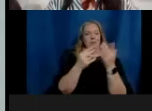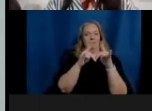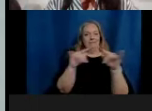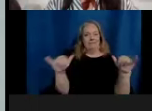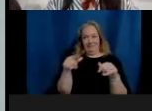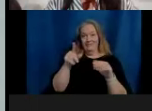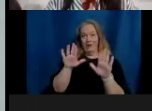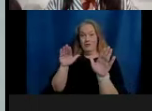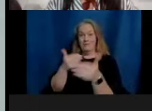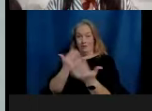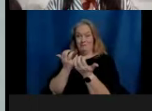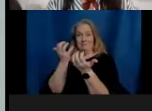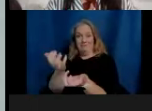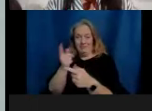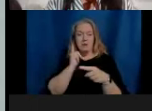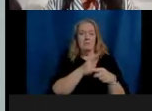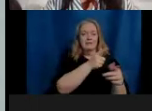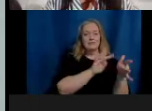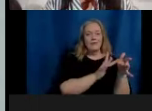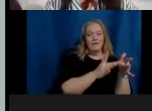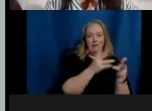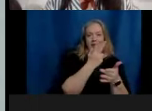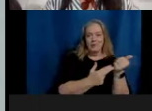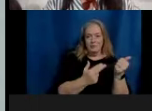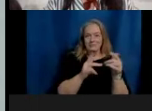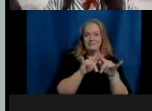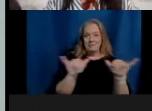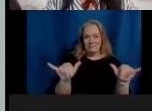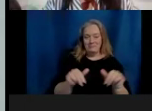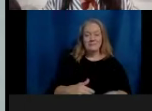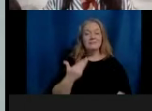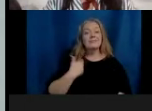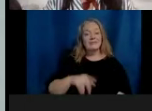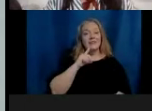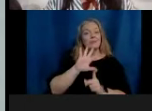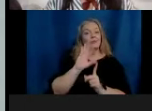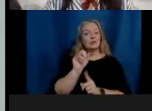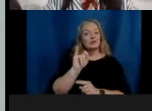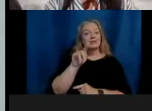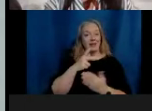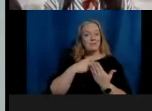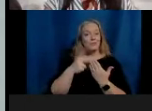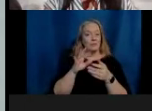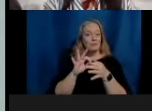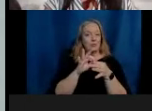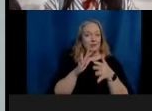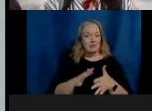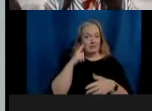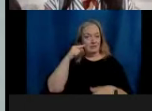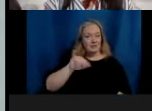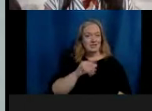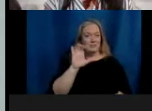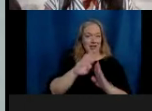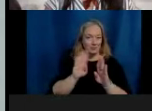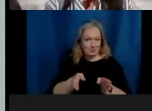here in the room with us, so welcome everyone. I am the Cultural Sites Program Coordinator here for the James Castle